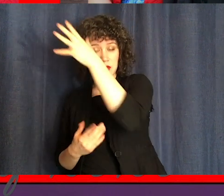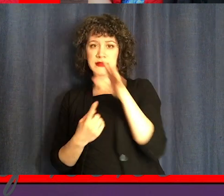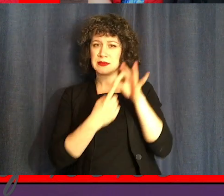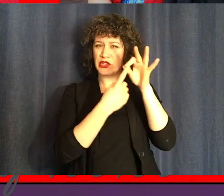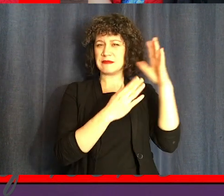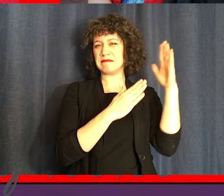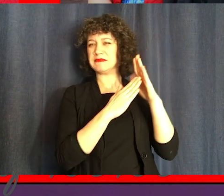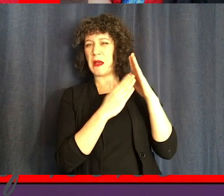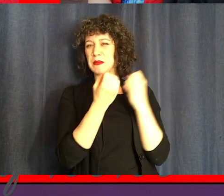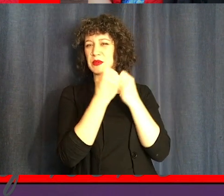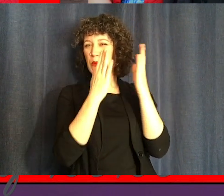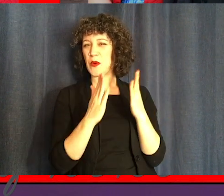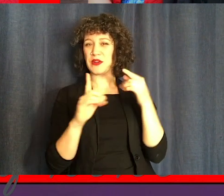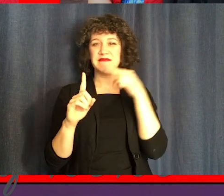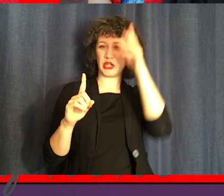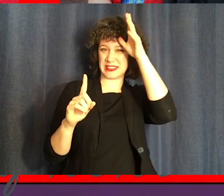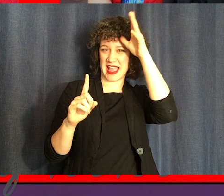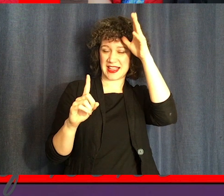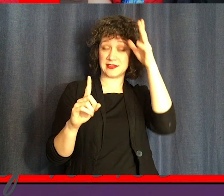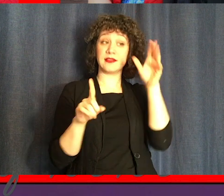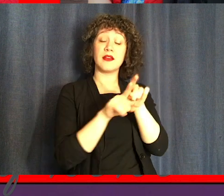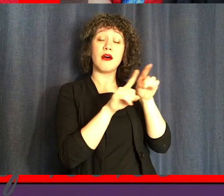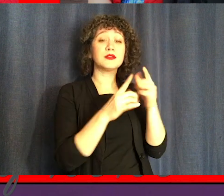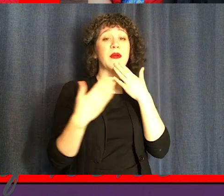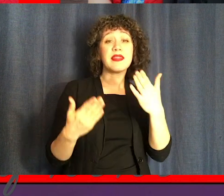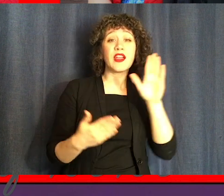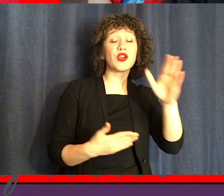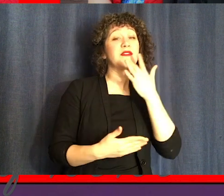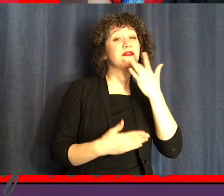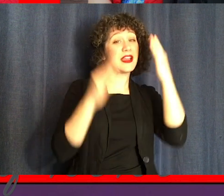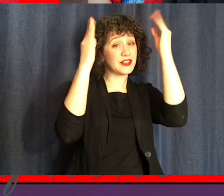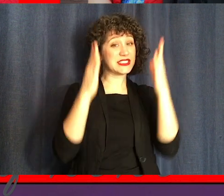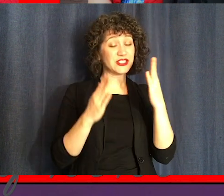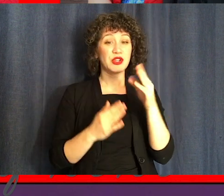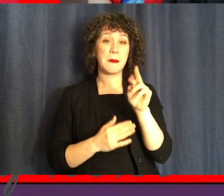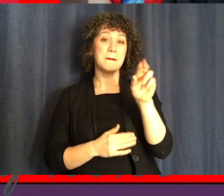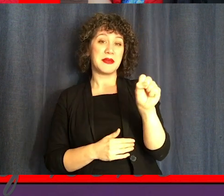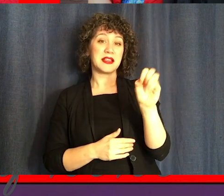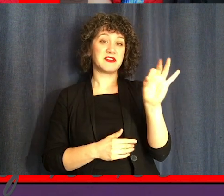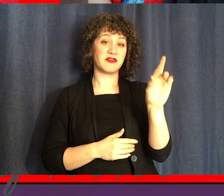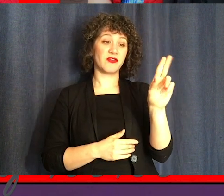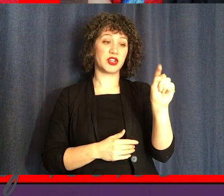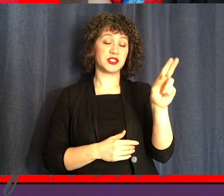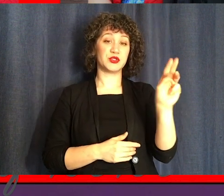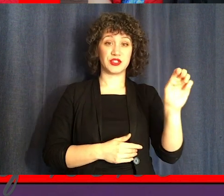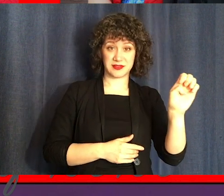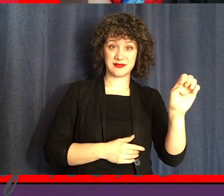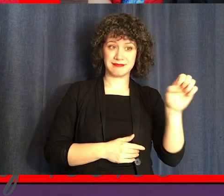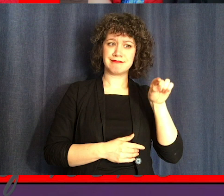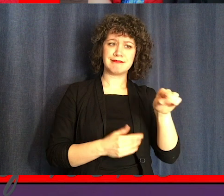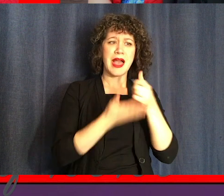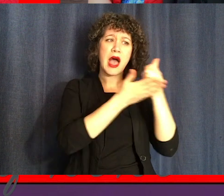to also thank her favorite teacher, Mrs. Fortune, who has helped her with many things for which she